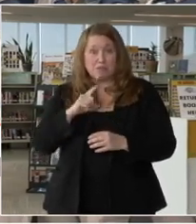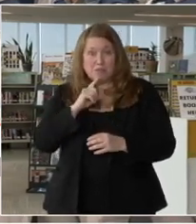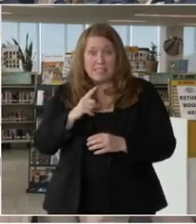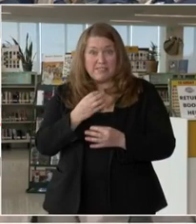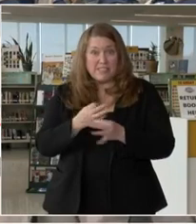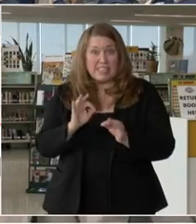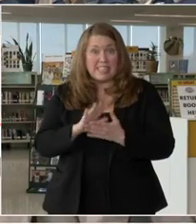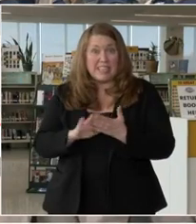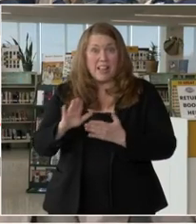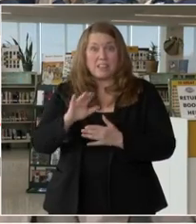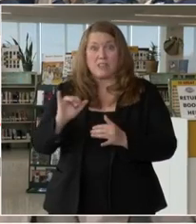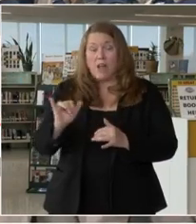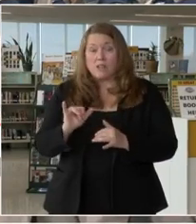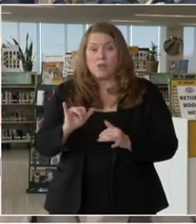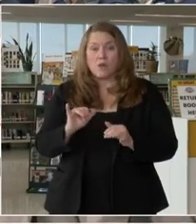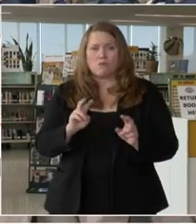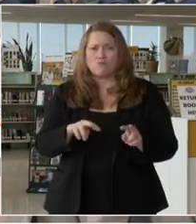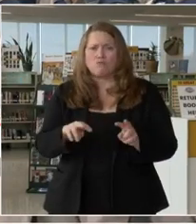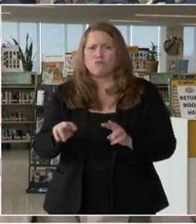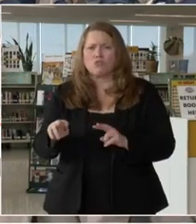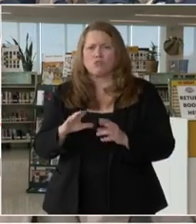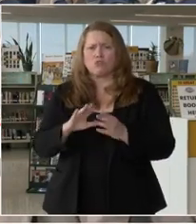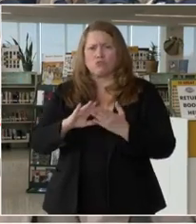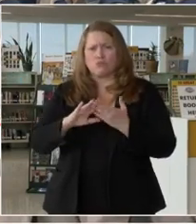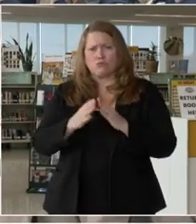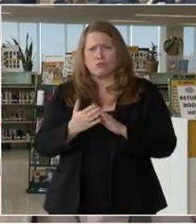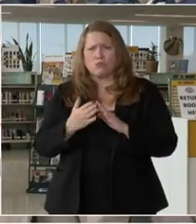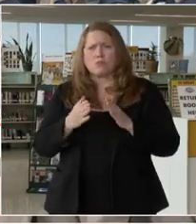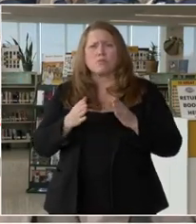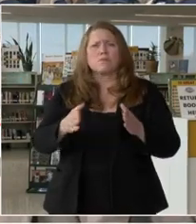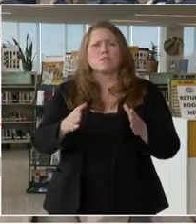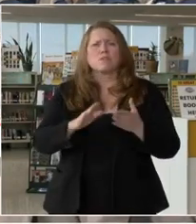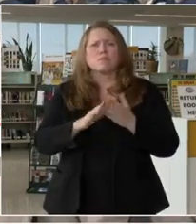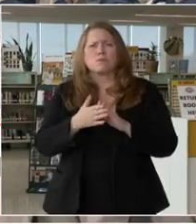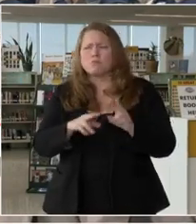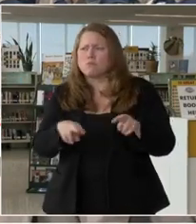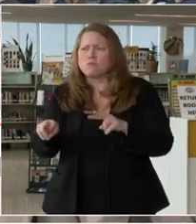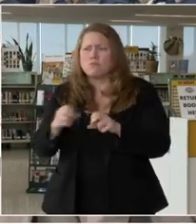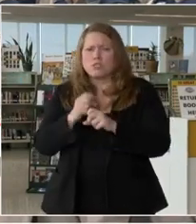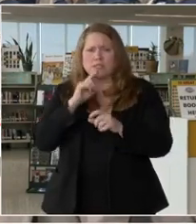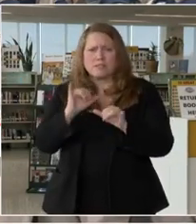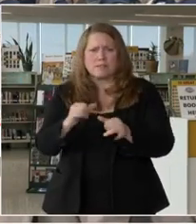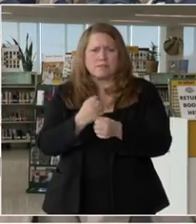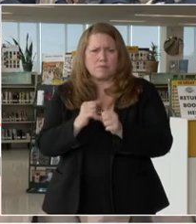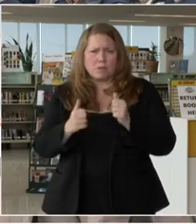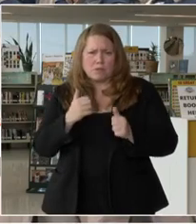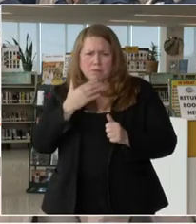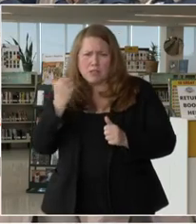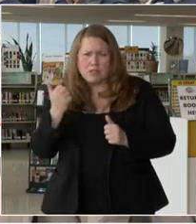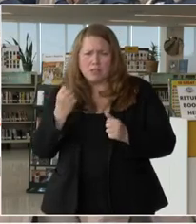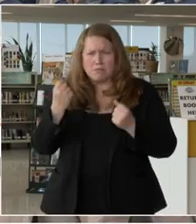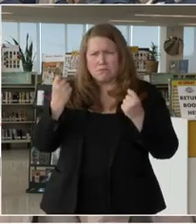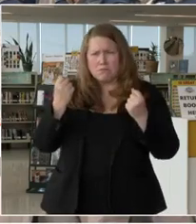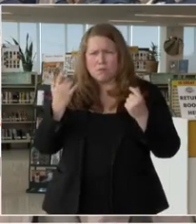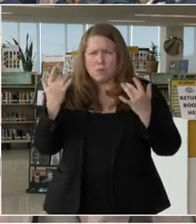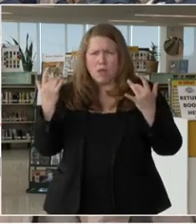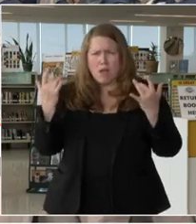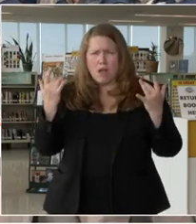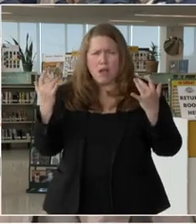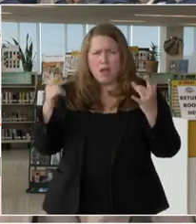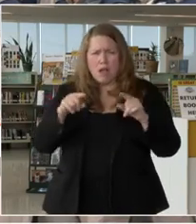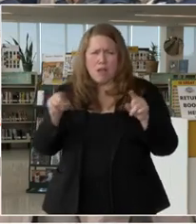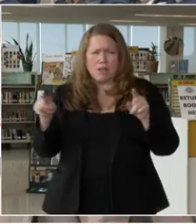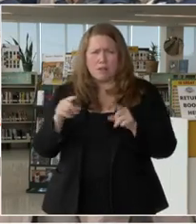to patrol the streets of the community, and just to have a better understanding of the community that I grew up